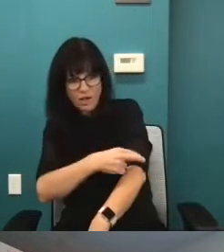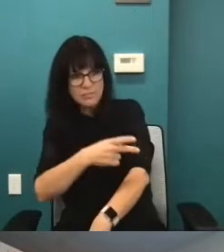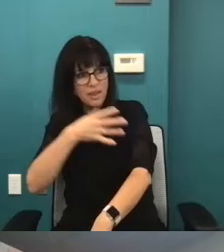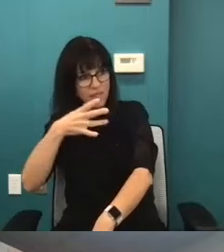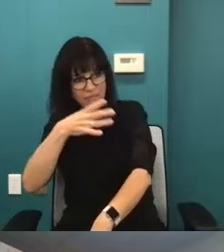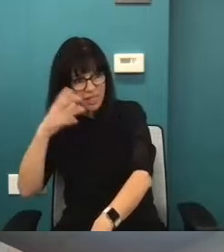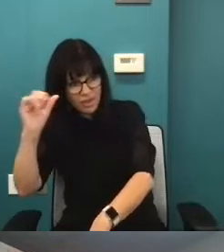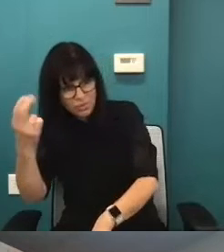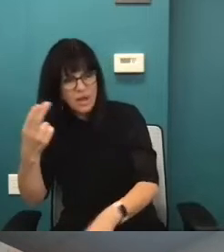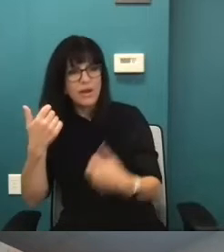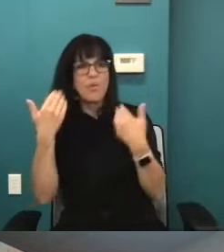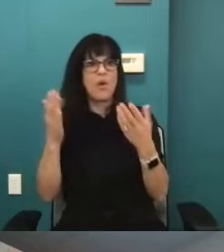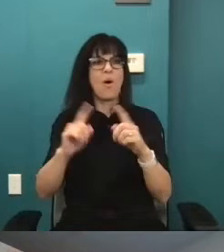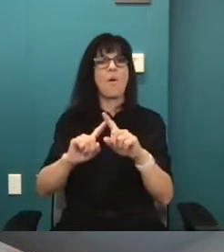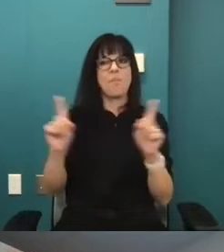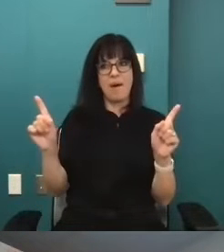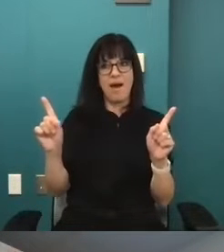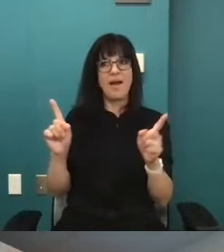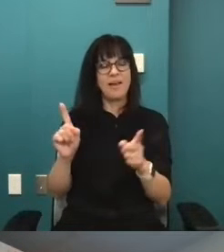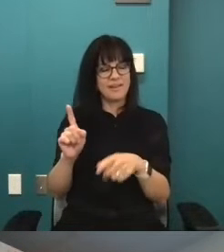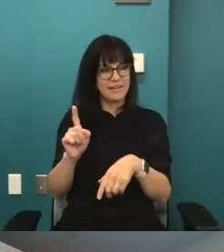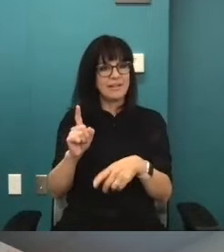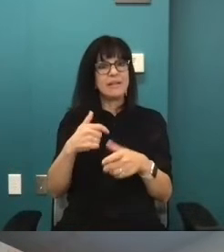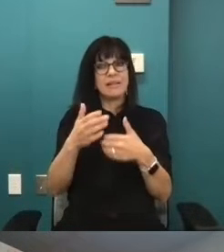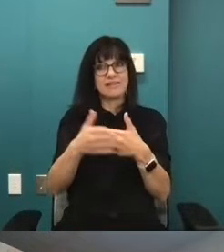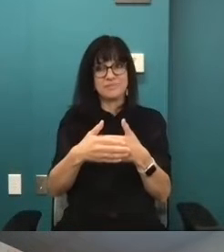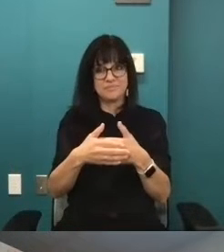now. Next.